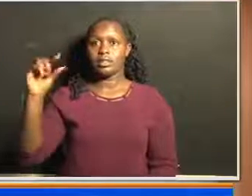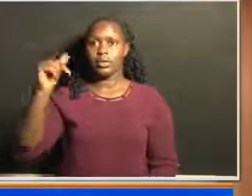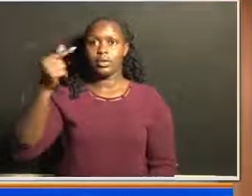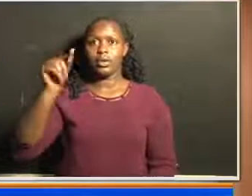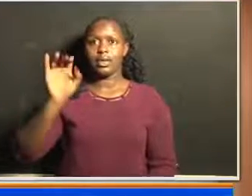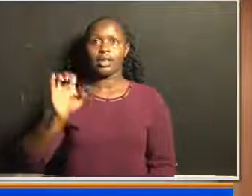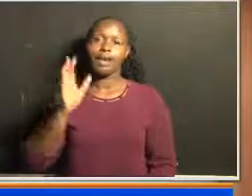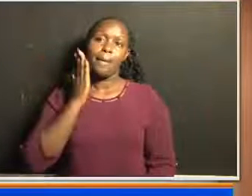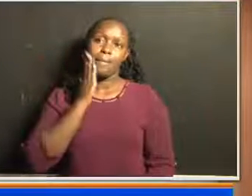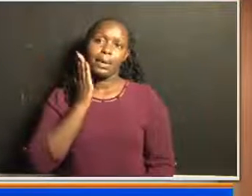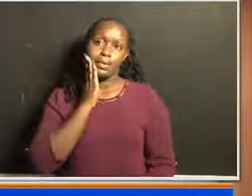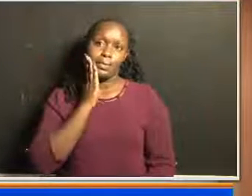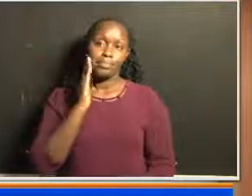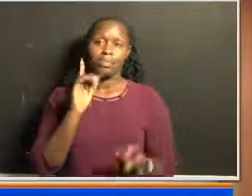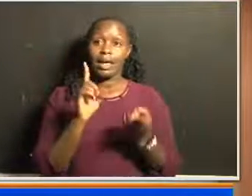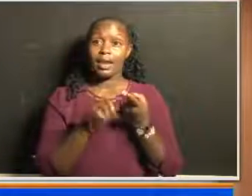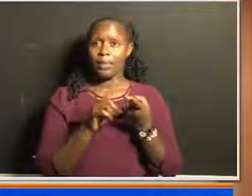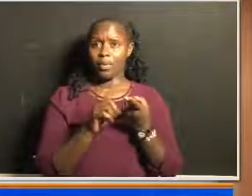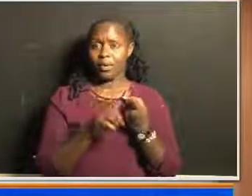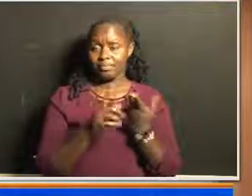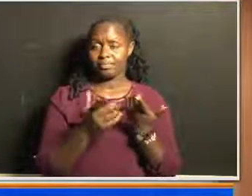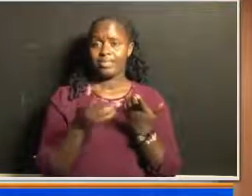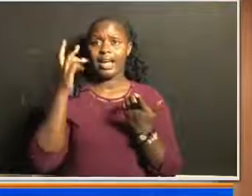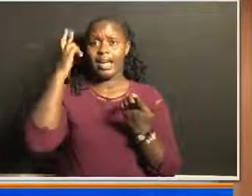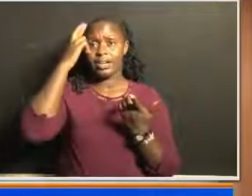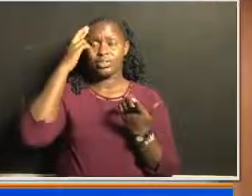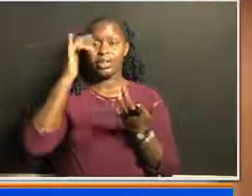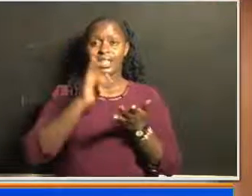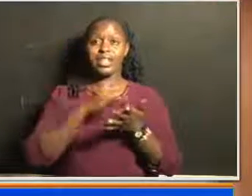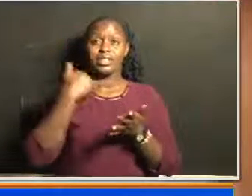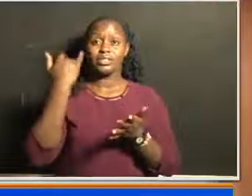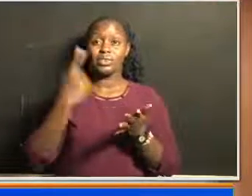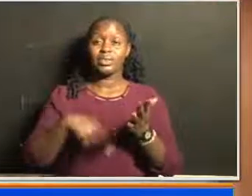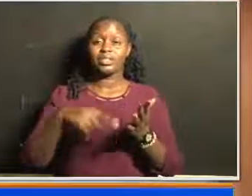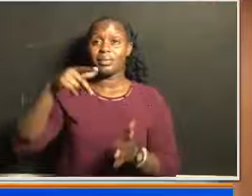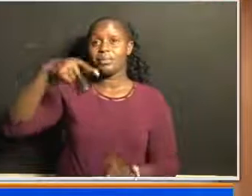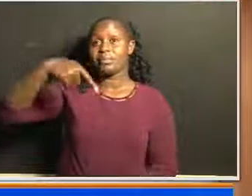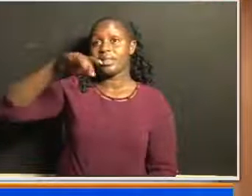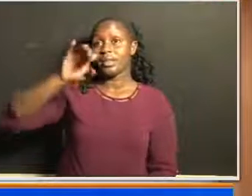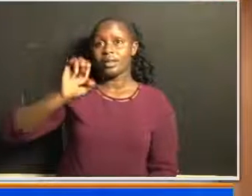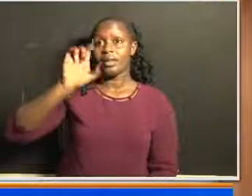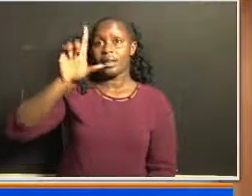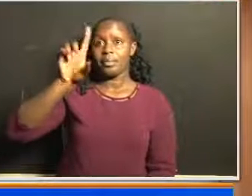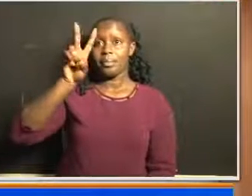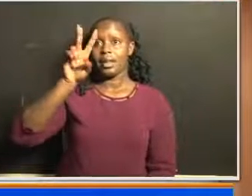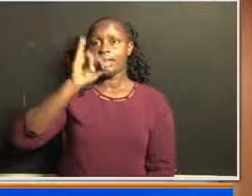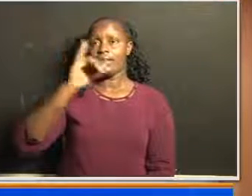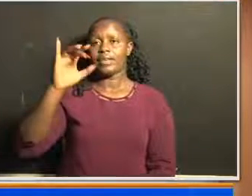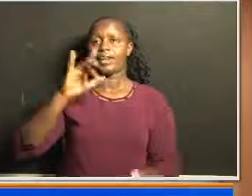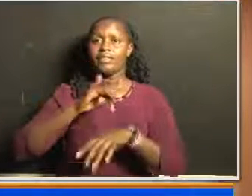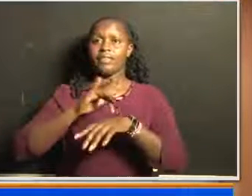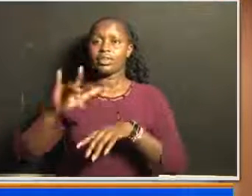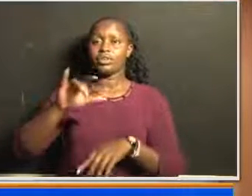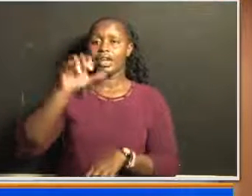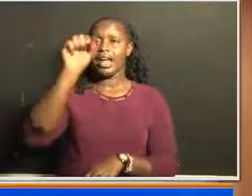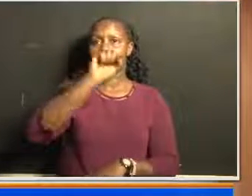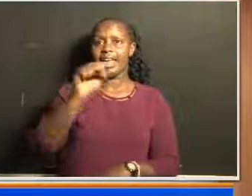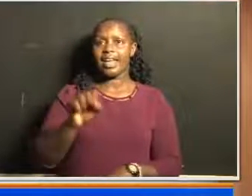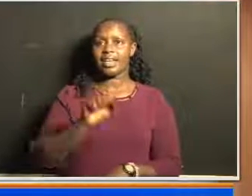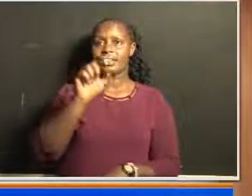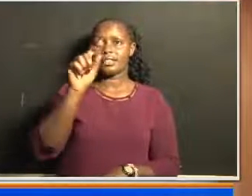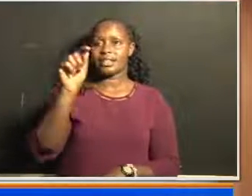infertility in our setup is infections. What we call pelvic infections, sexually transmitted infections and all that.